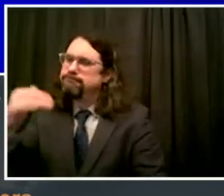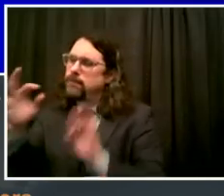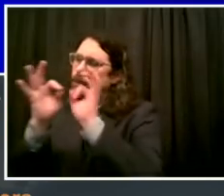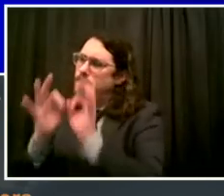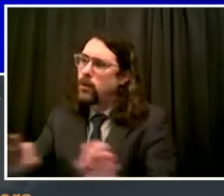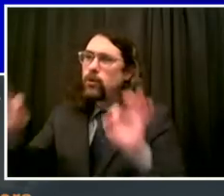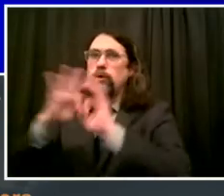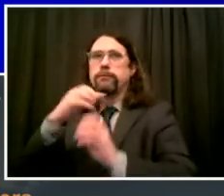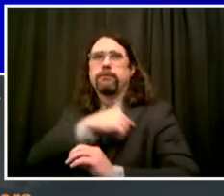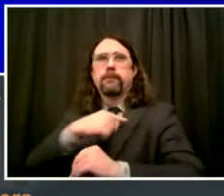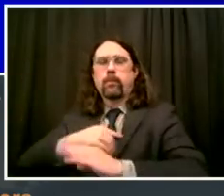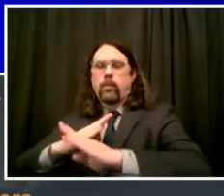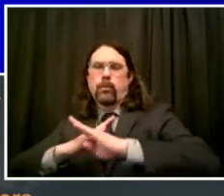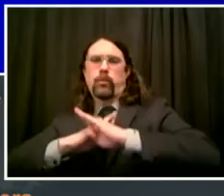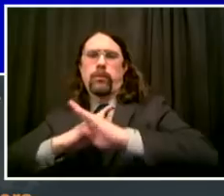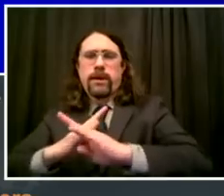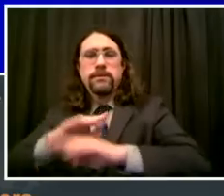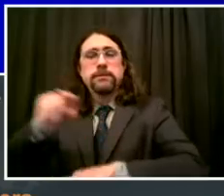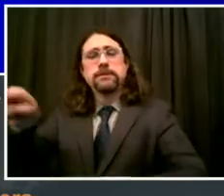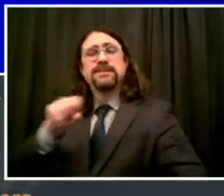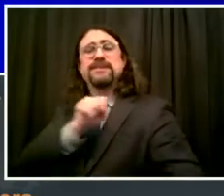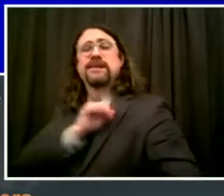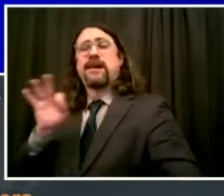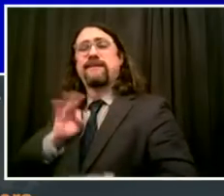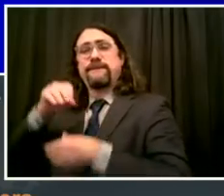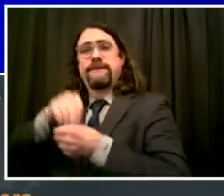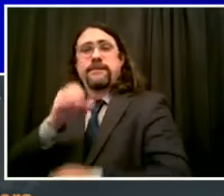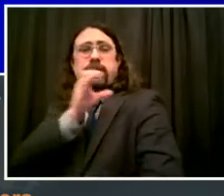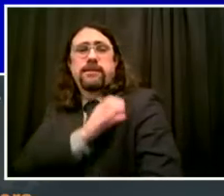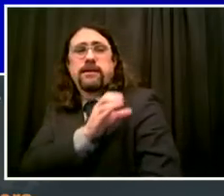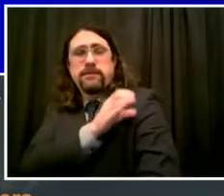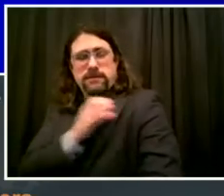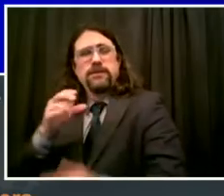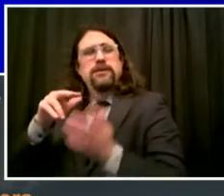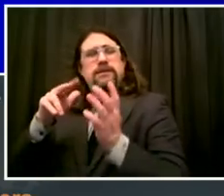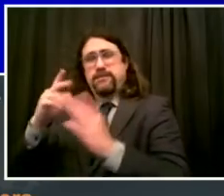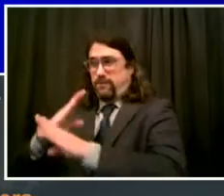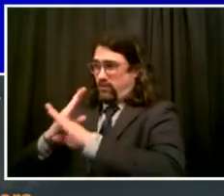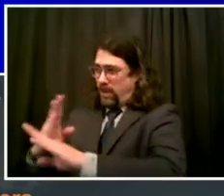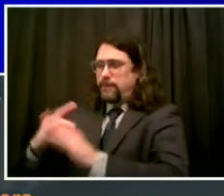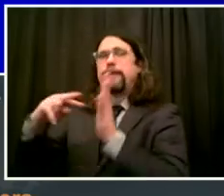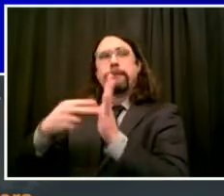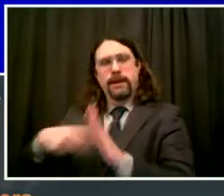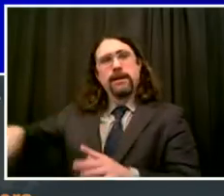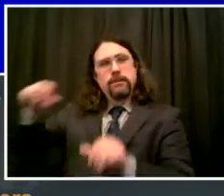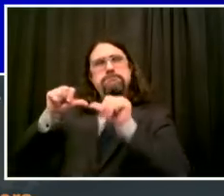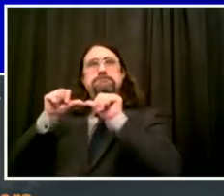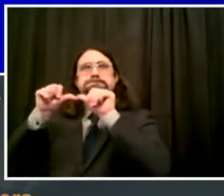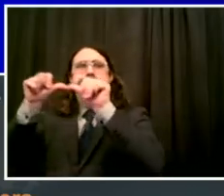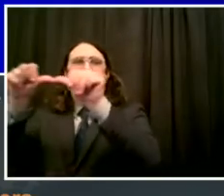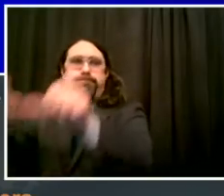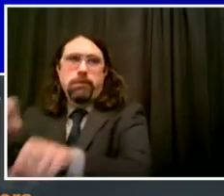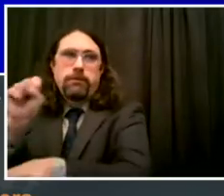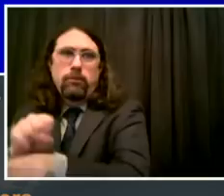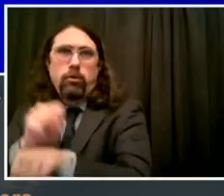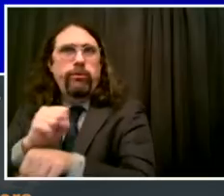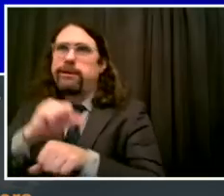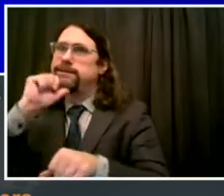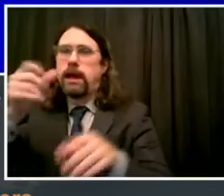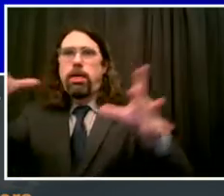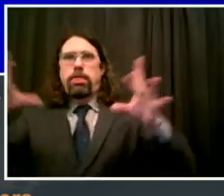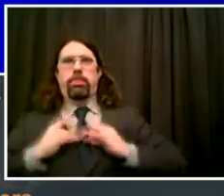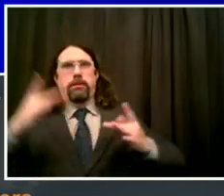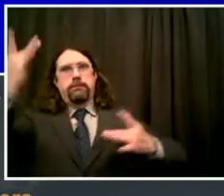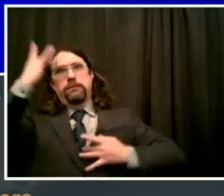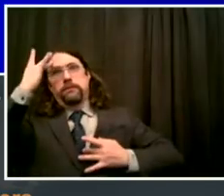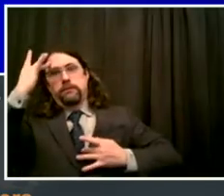and reach more people. We will be distributing 120,000 surgical masks per week, 115,000 pairs of gloves